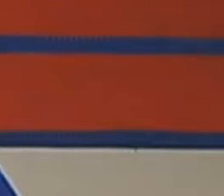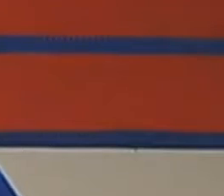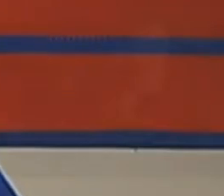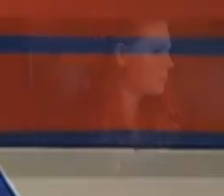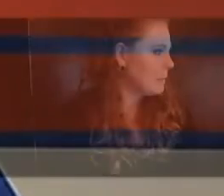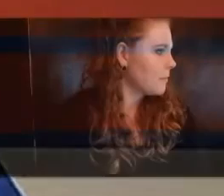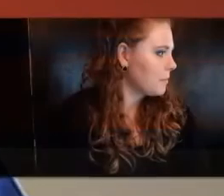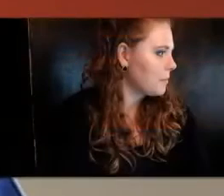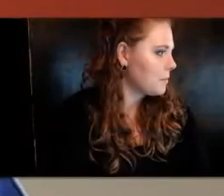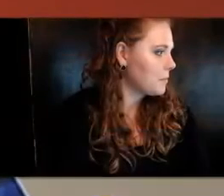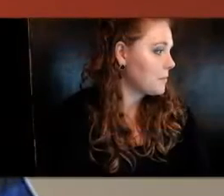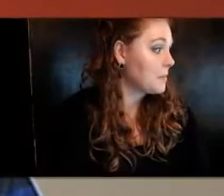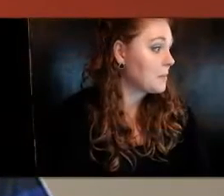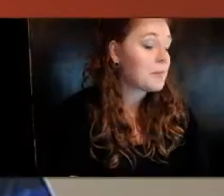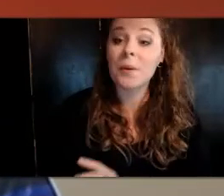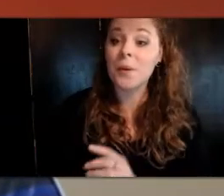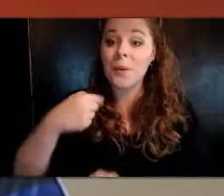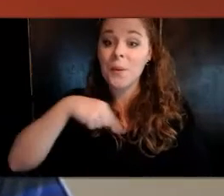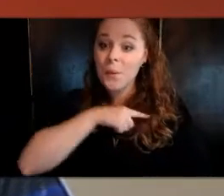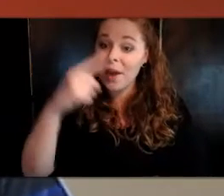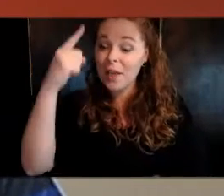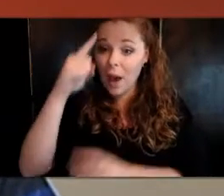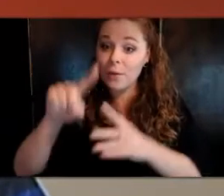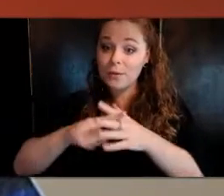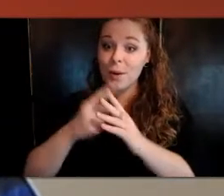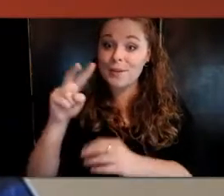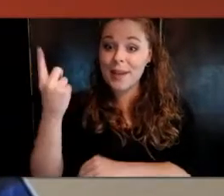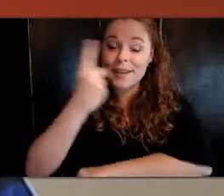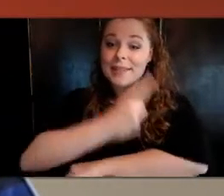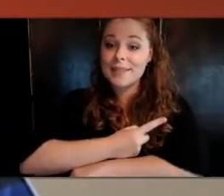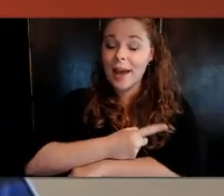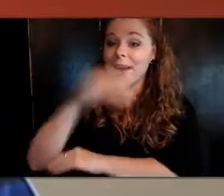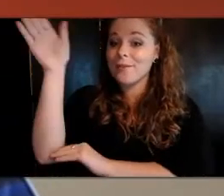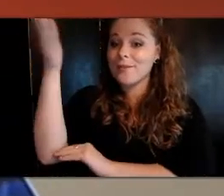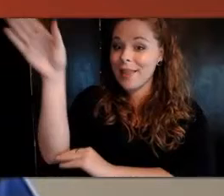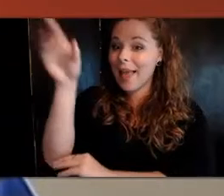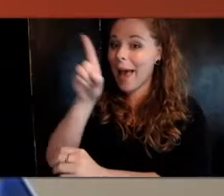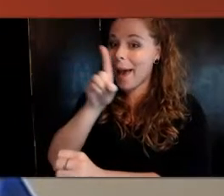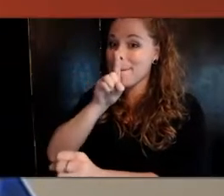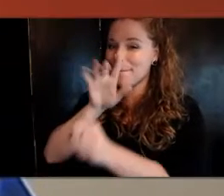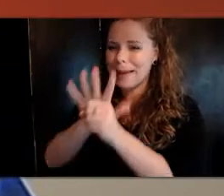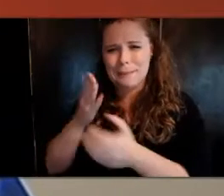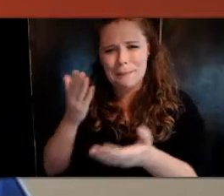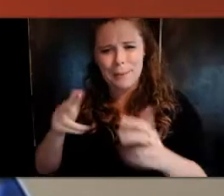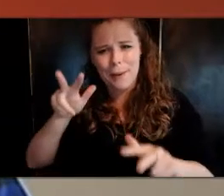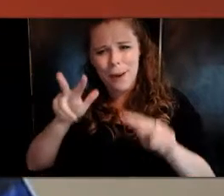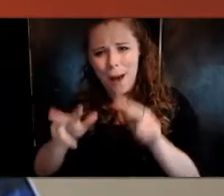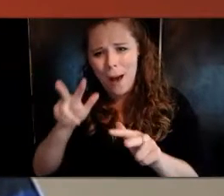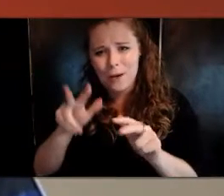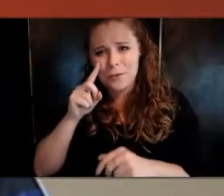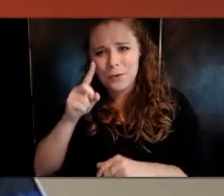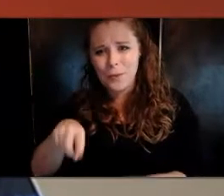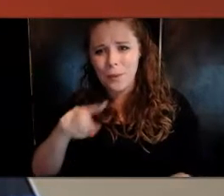We thought we would start out our second day also by offering the pledge to the flag. I know this may be awkward for those of you at home,